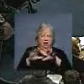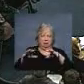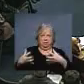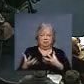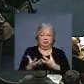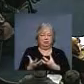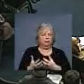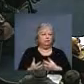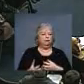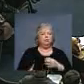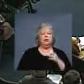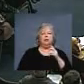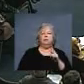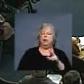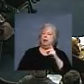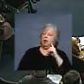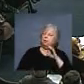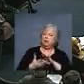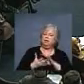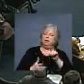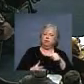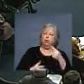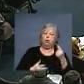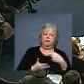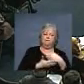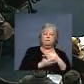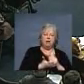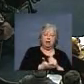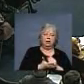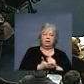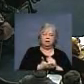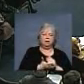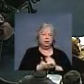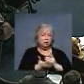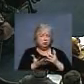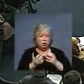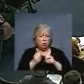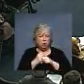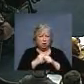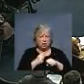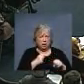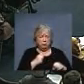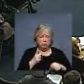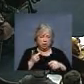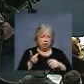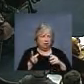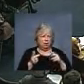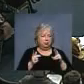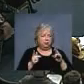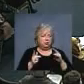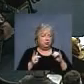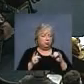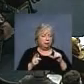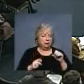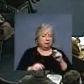Moore, I believe it's for just one single phase, but do you want to elaborate on that? Mr. Brzezinski,